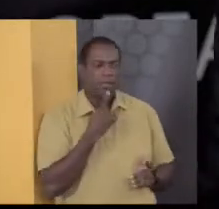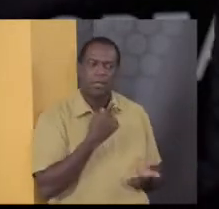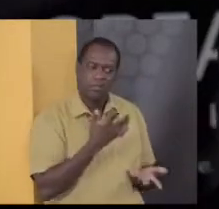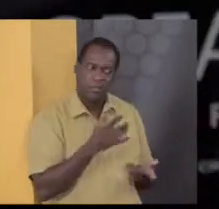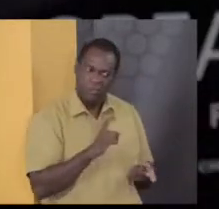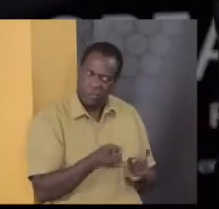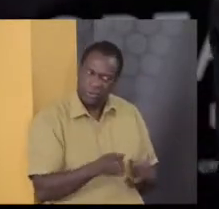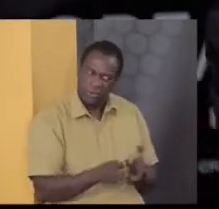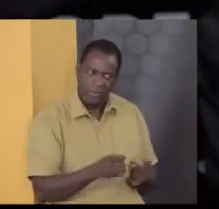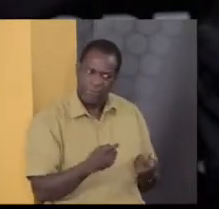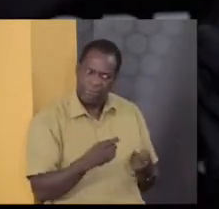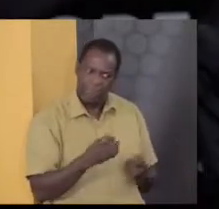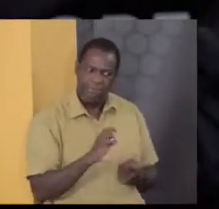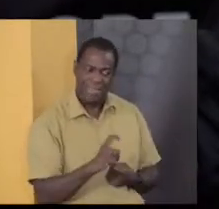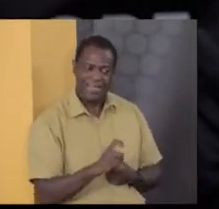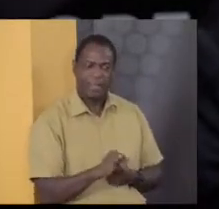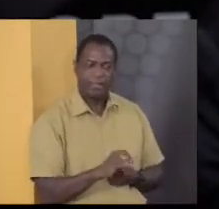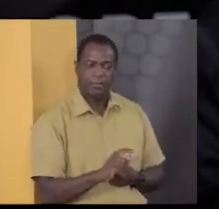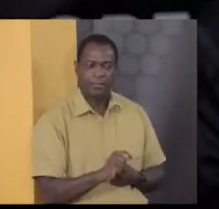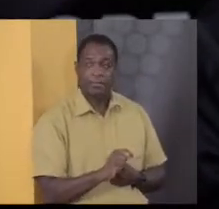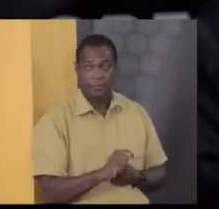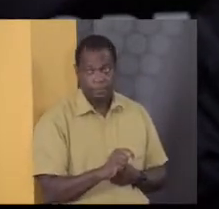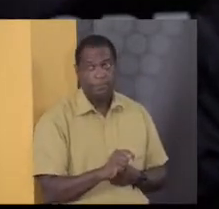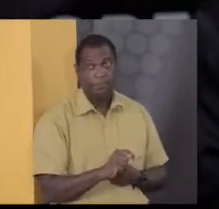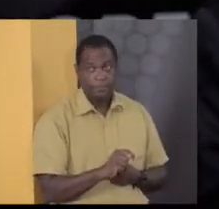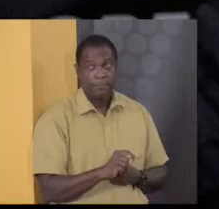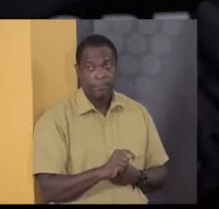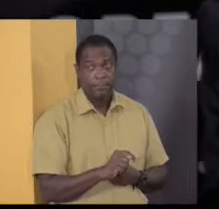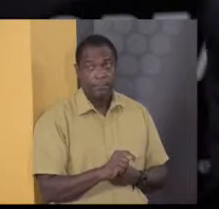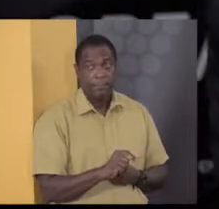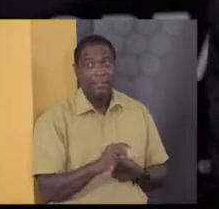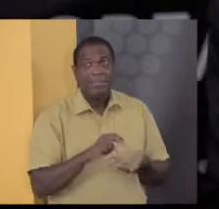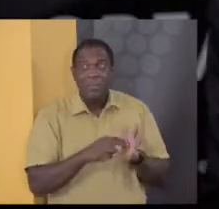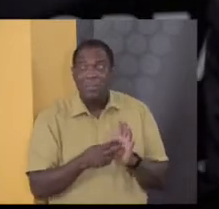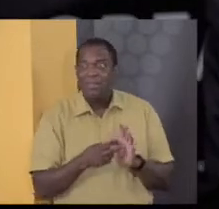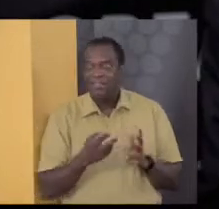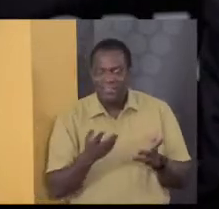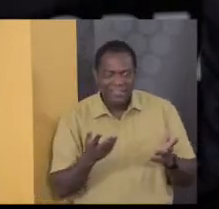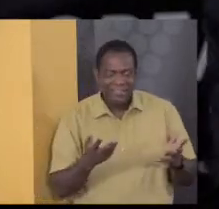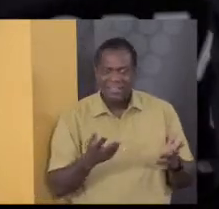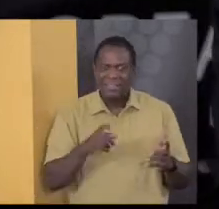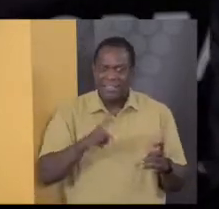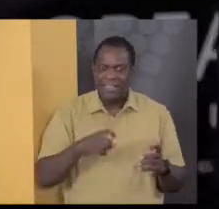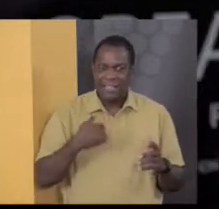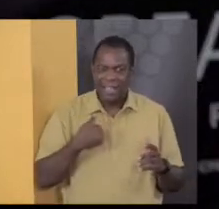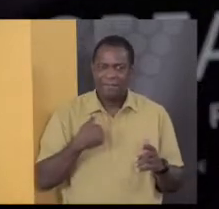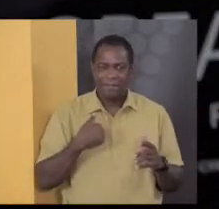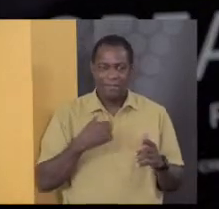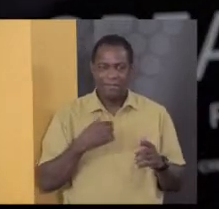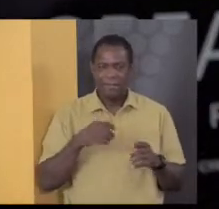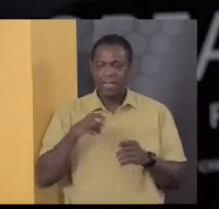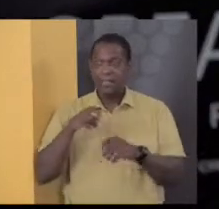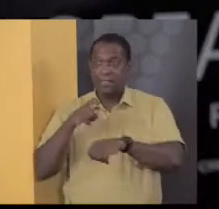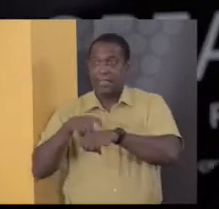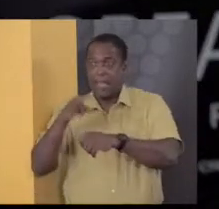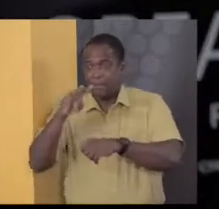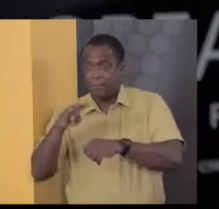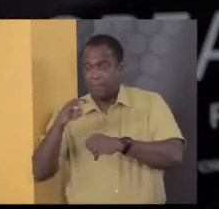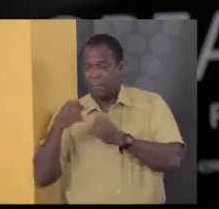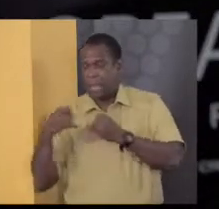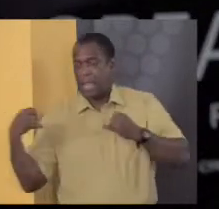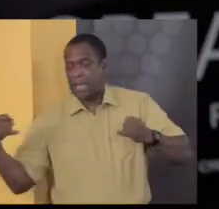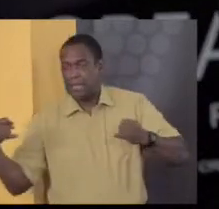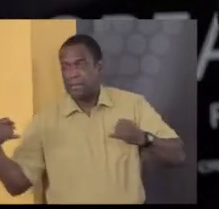sample. There might be things that you have to change, you know. So again, you tweak that all of that have to be factored into